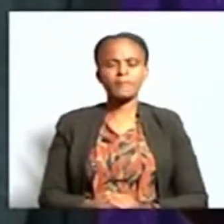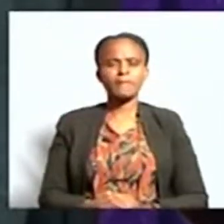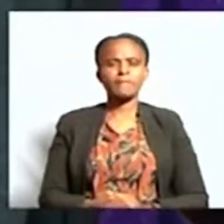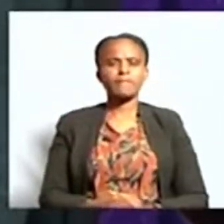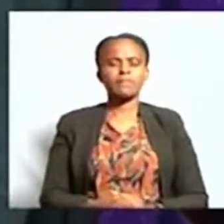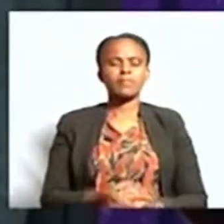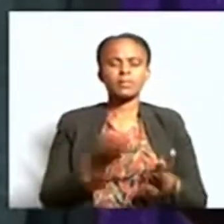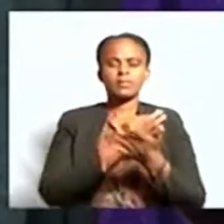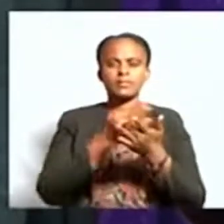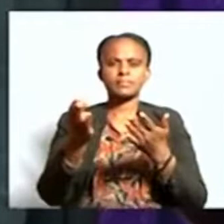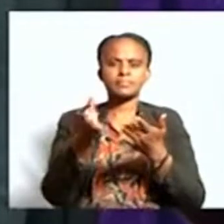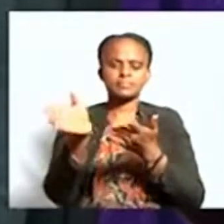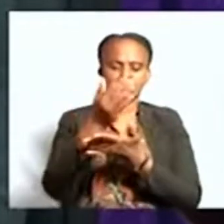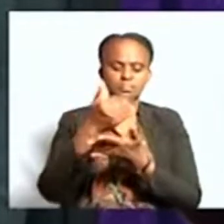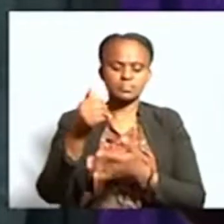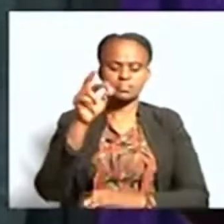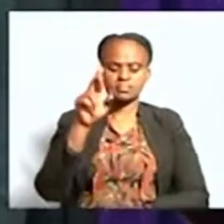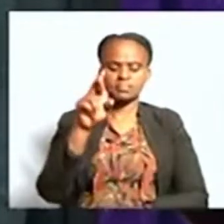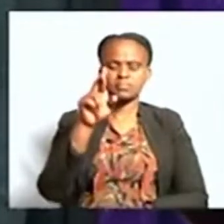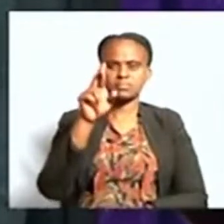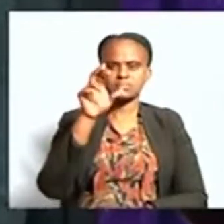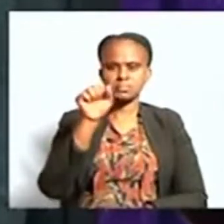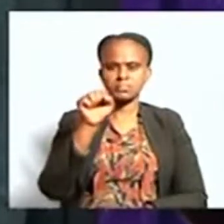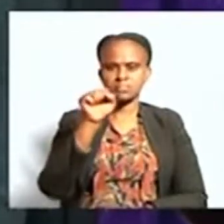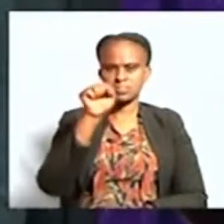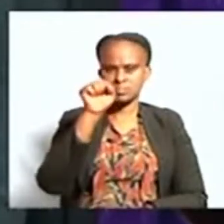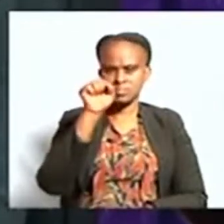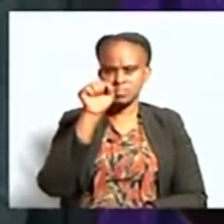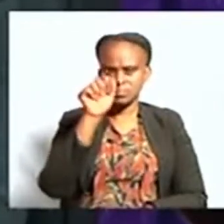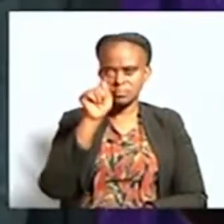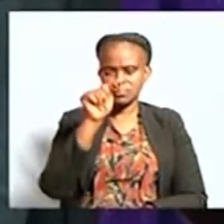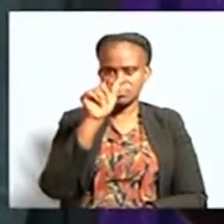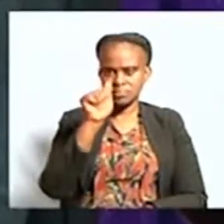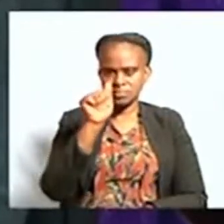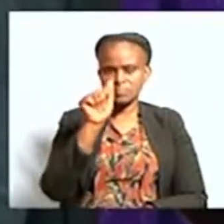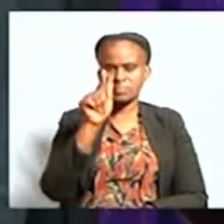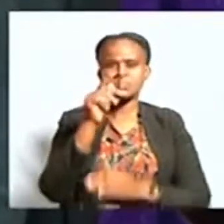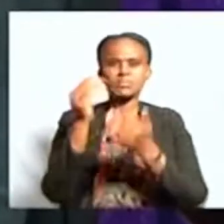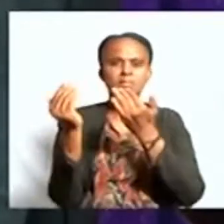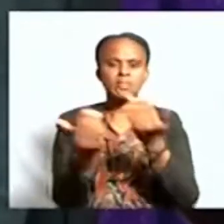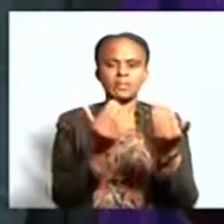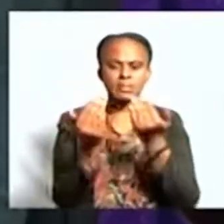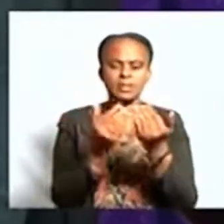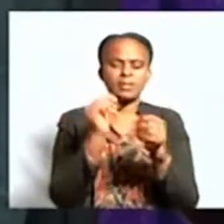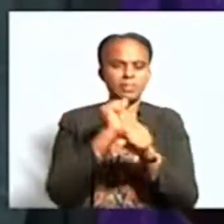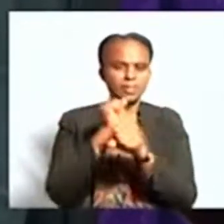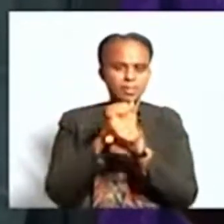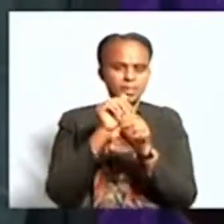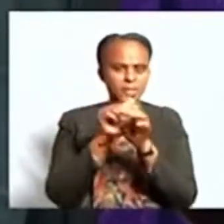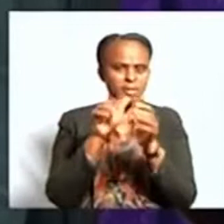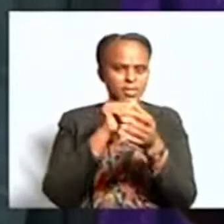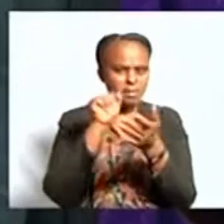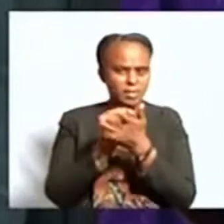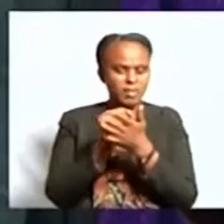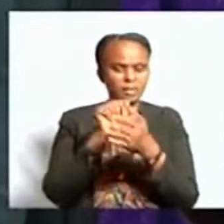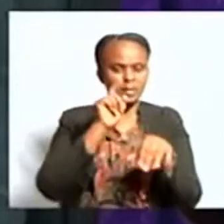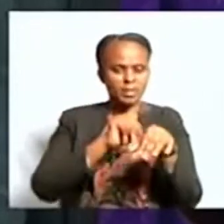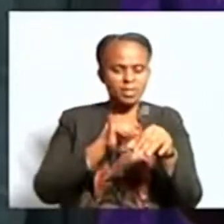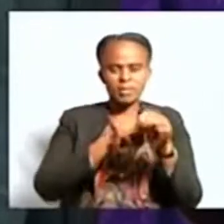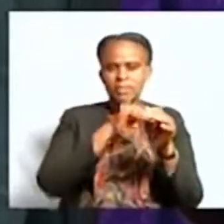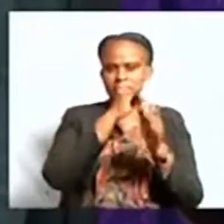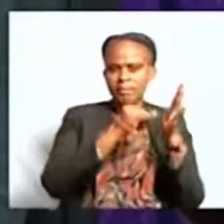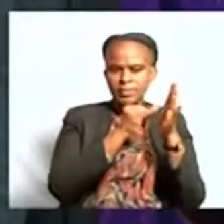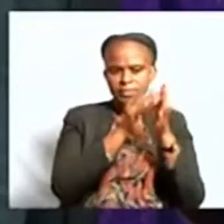to collect RSL fees from buses operating in the stations. During the period from January